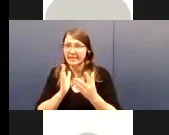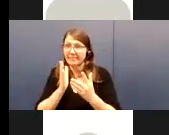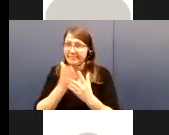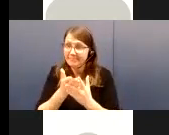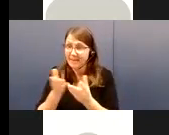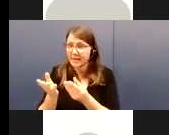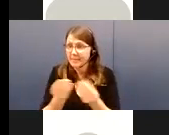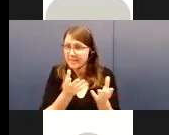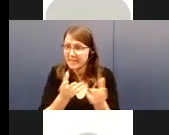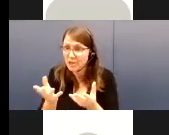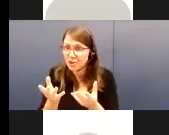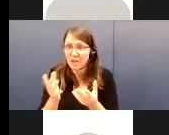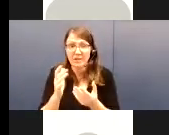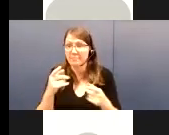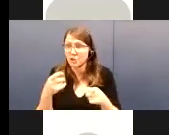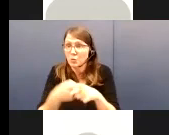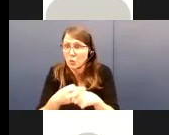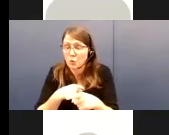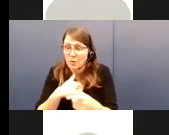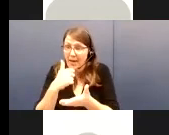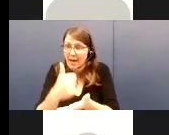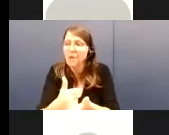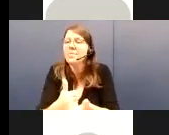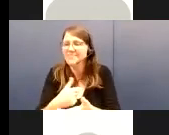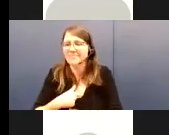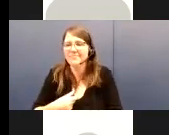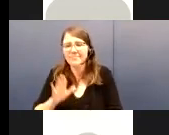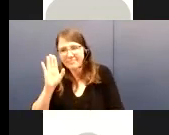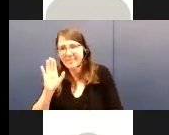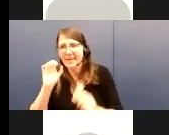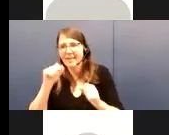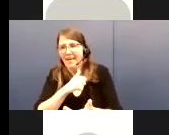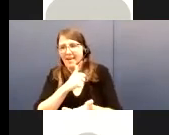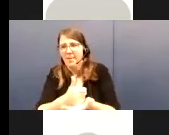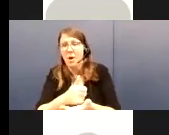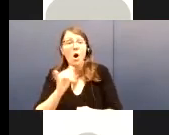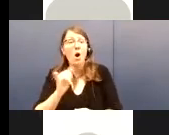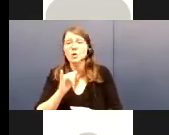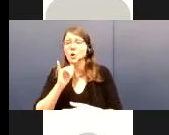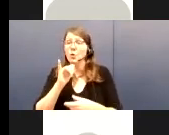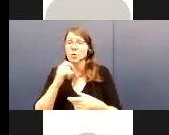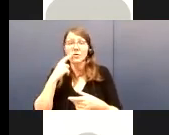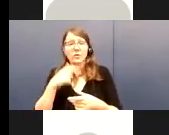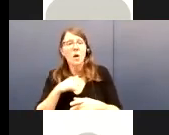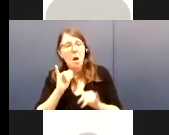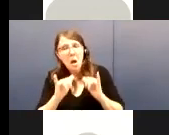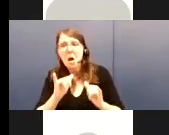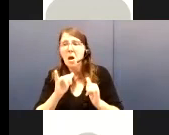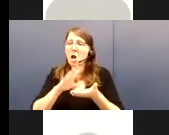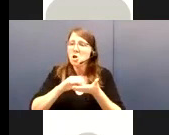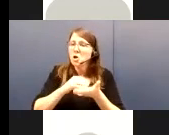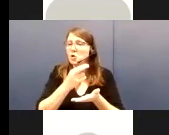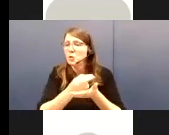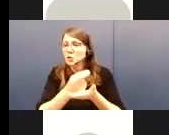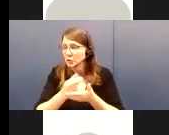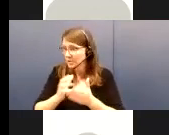can help out in any way for a dispute, but it's also to get access to resources that my clients need, right? So my specific training is,